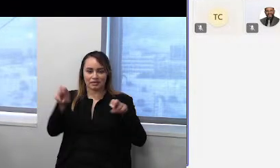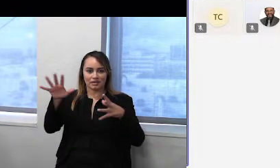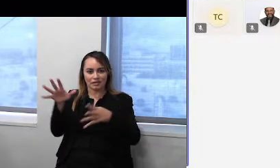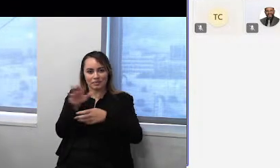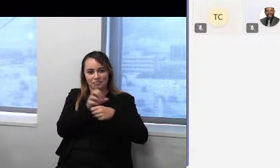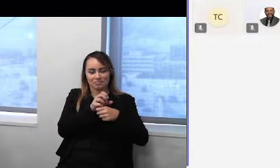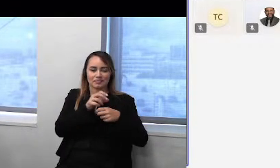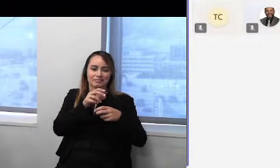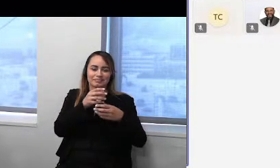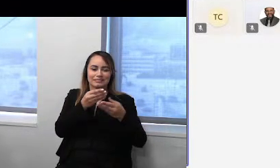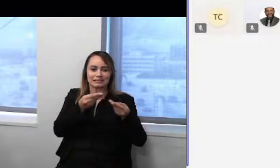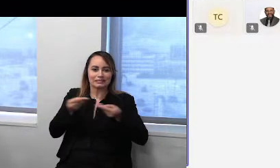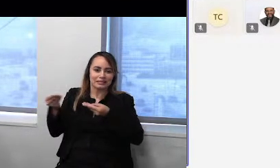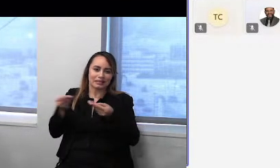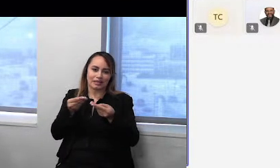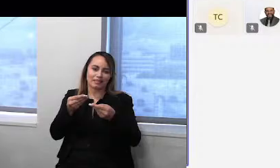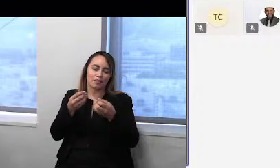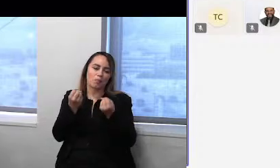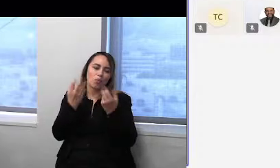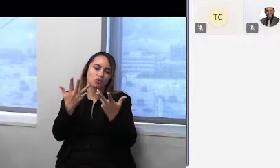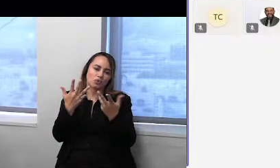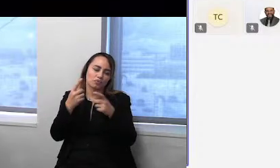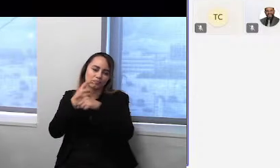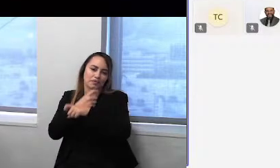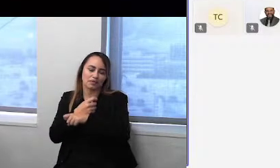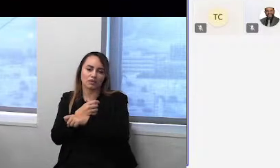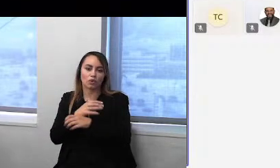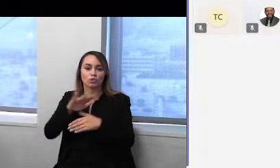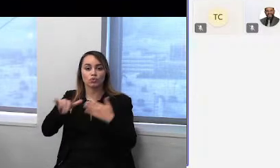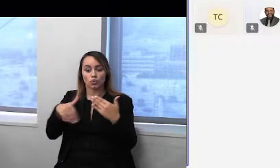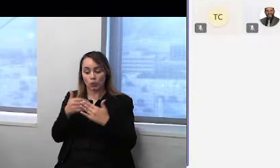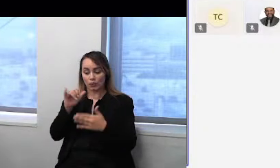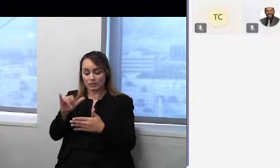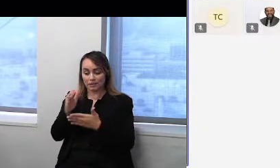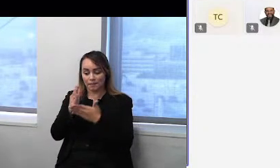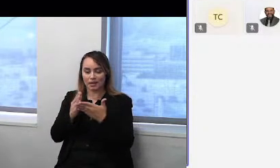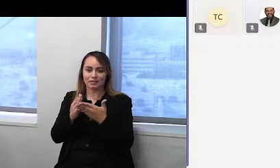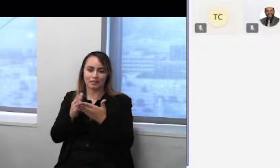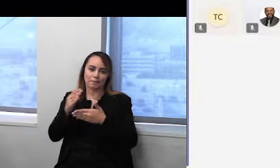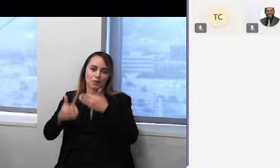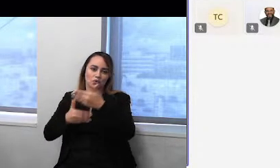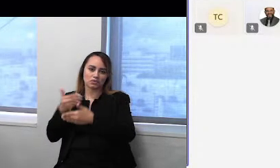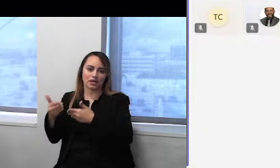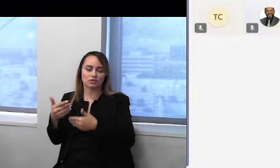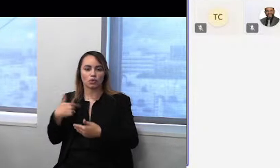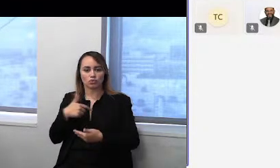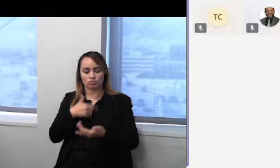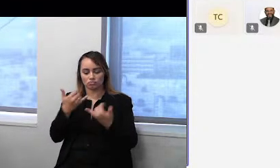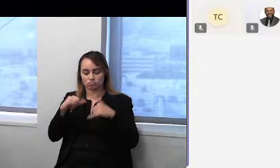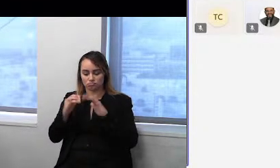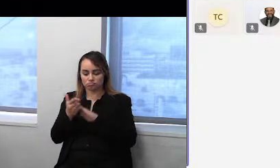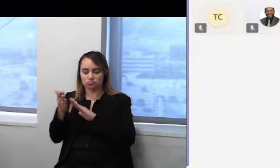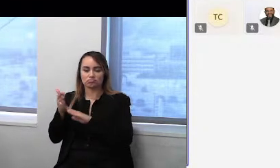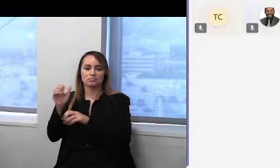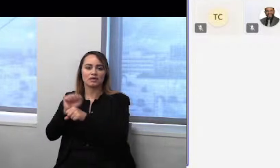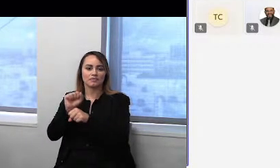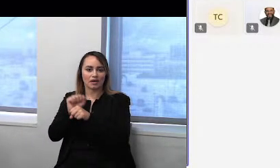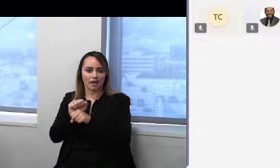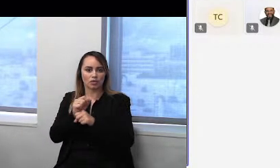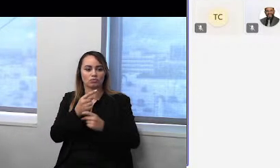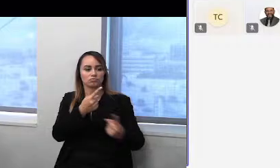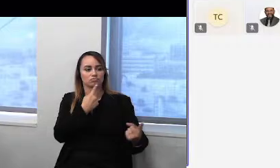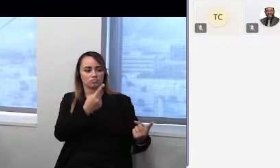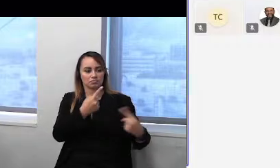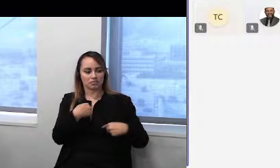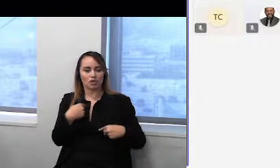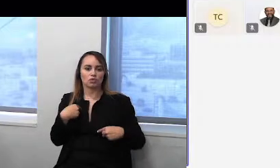being part of the process. There is a pipeline of projects suggested that are being evaluated. As we know, when they come